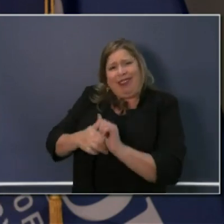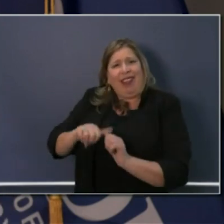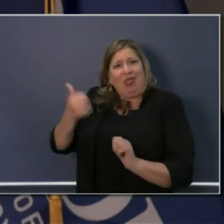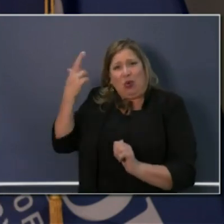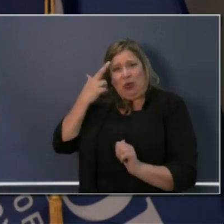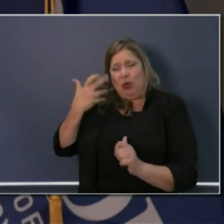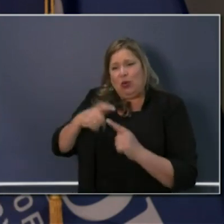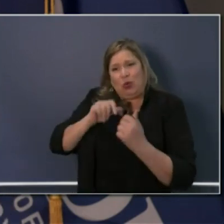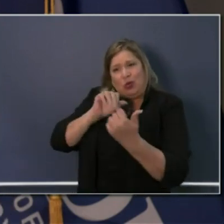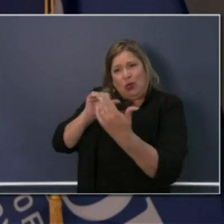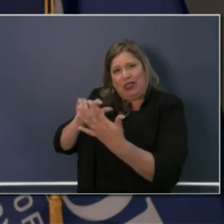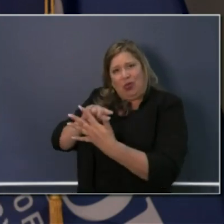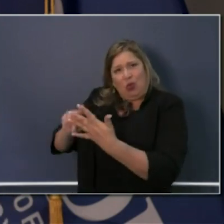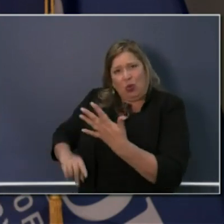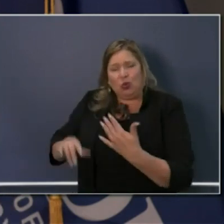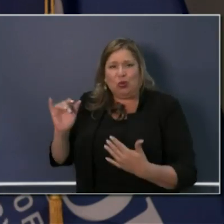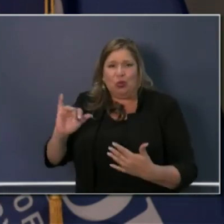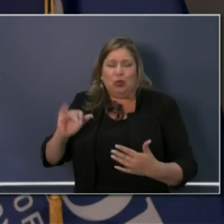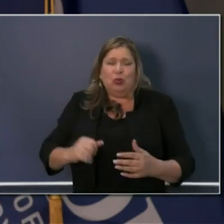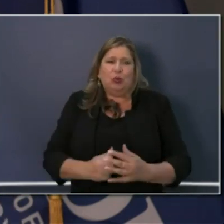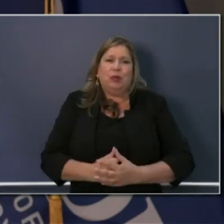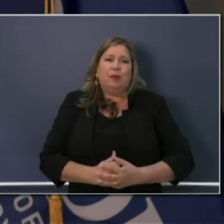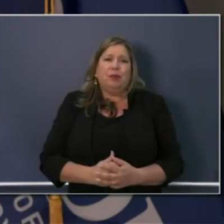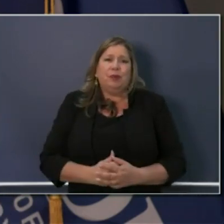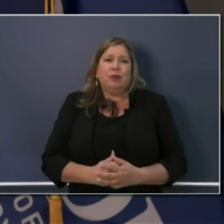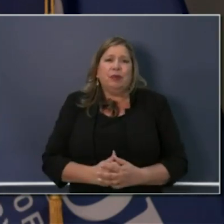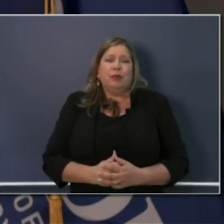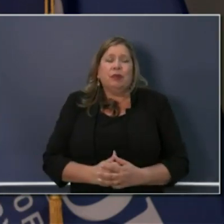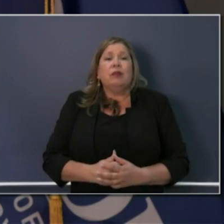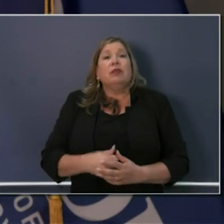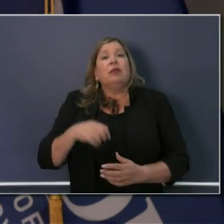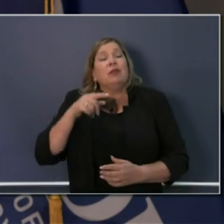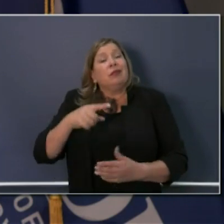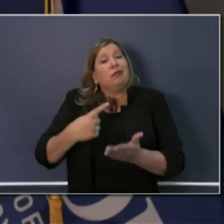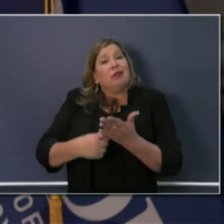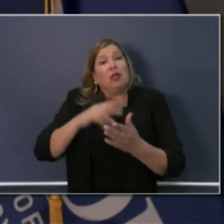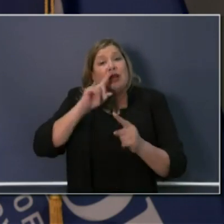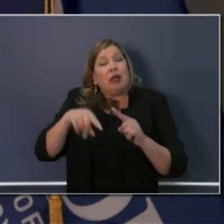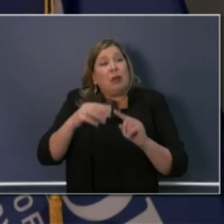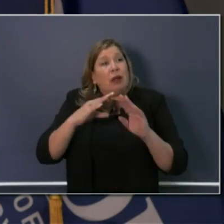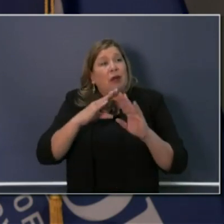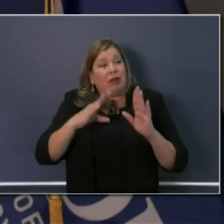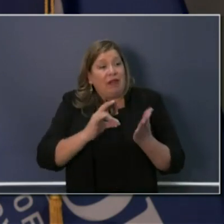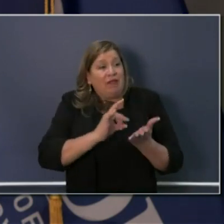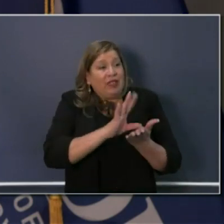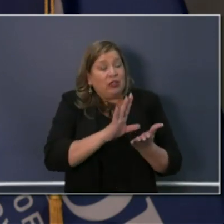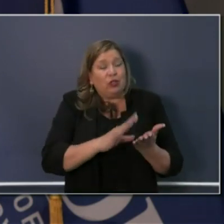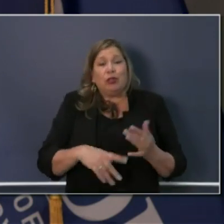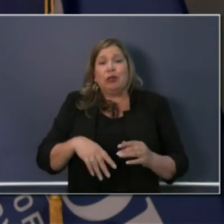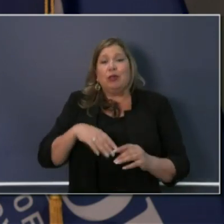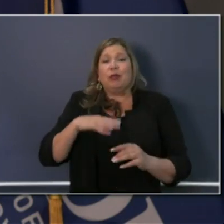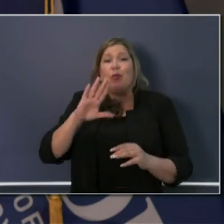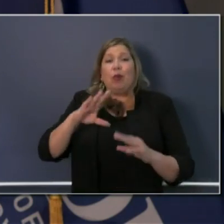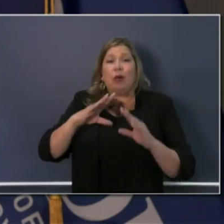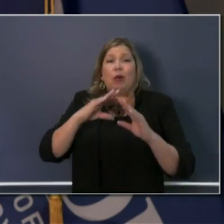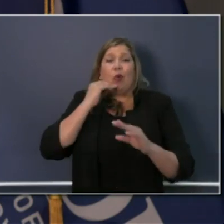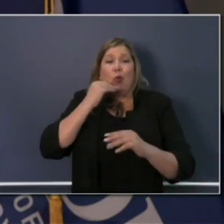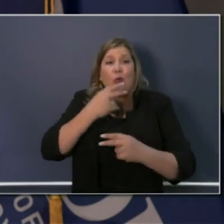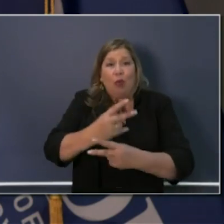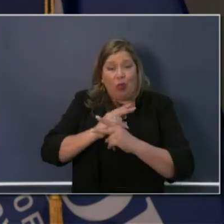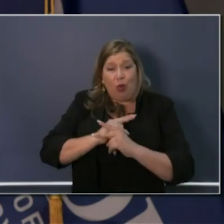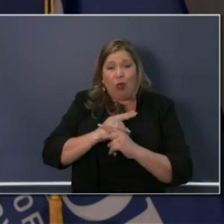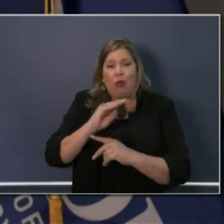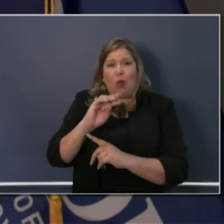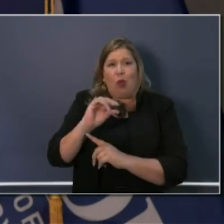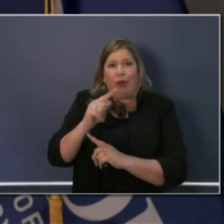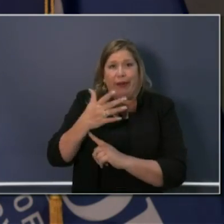relates to, look, the broader issues around evictions and broader issues related to mortgages, more broadly defined,